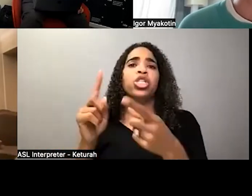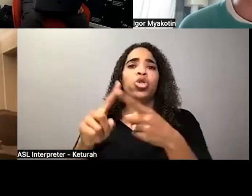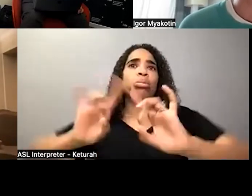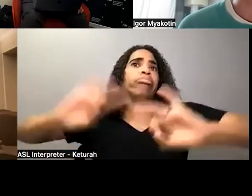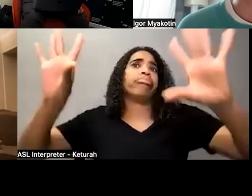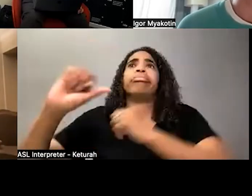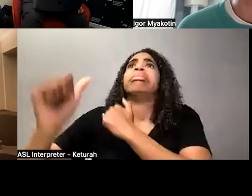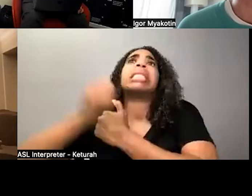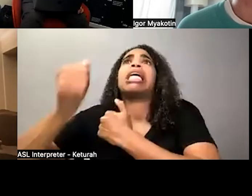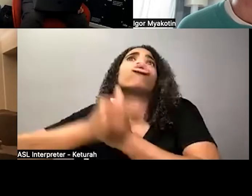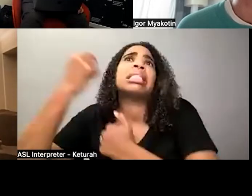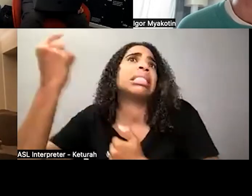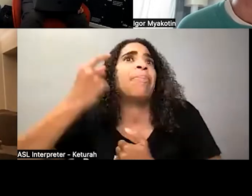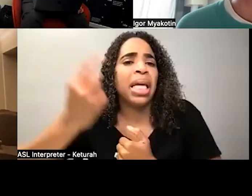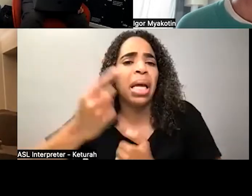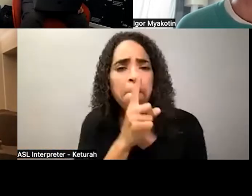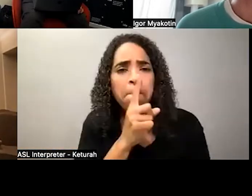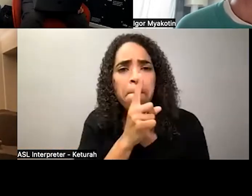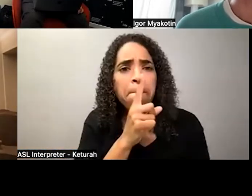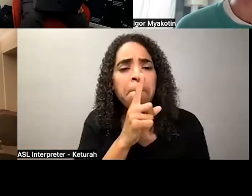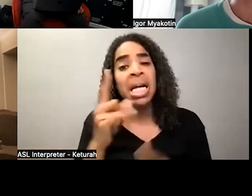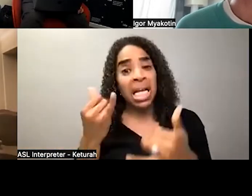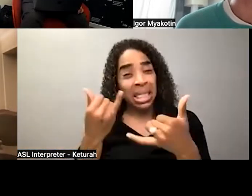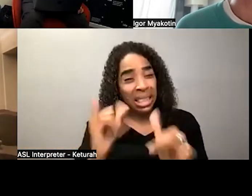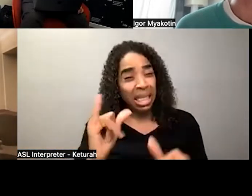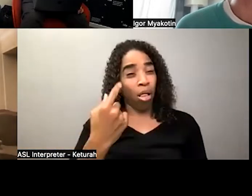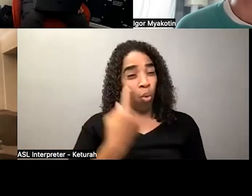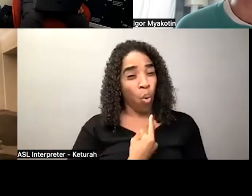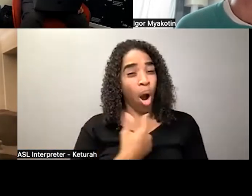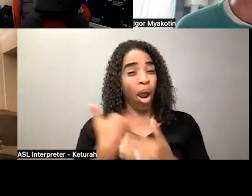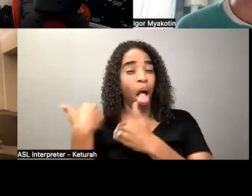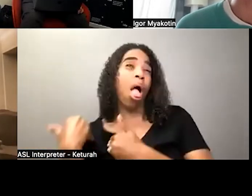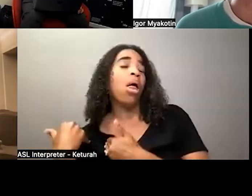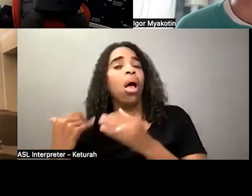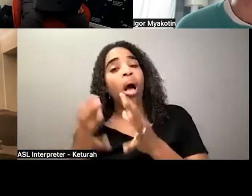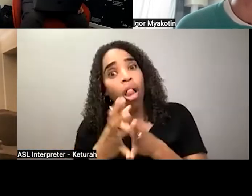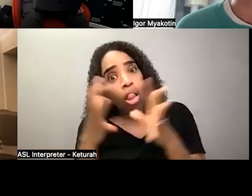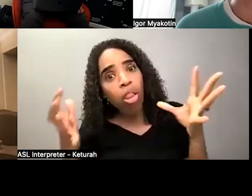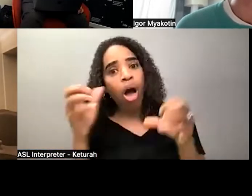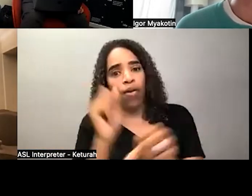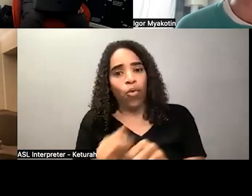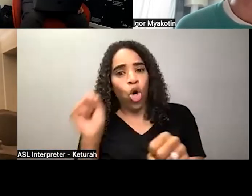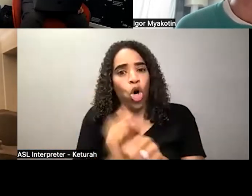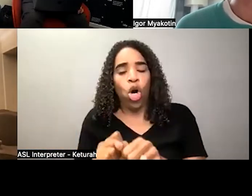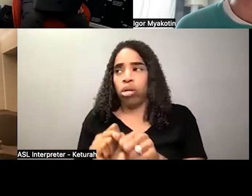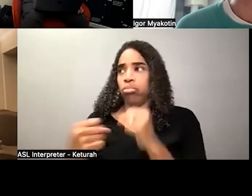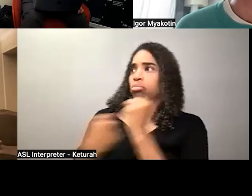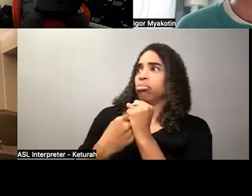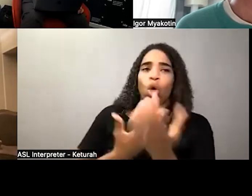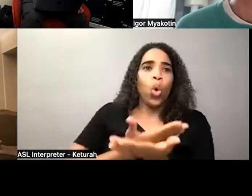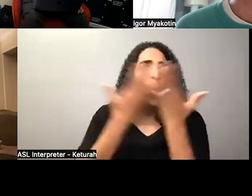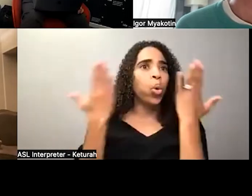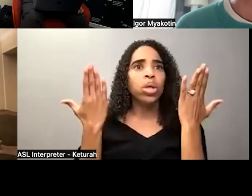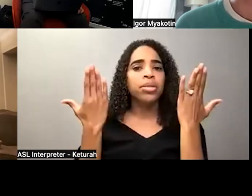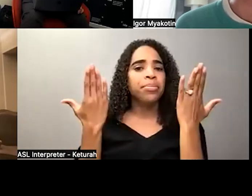dangerous or horrible circumstances, it's still a huge amount of work without any support, because,